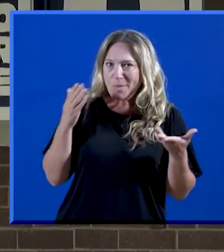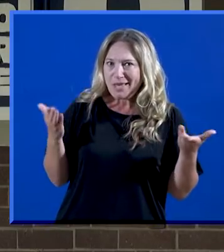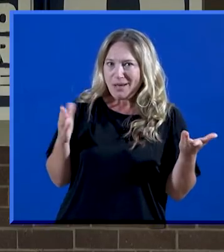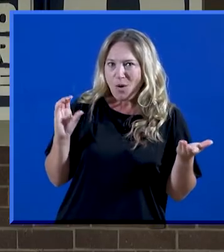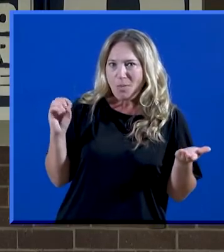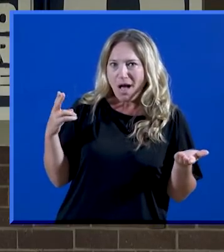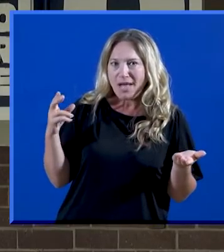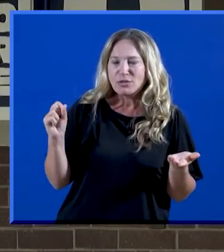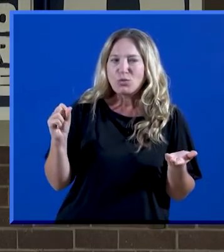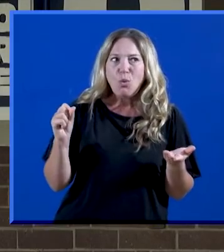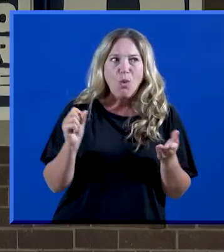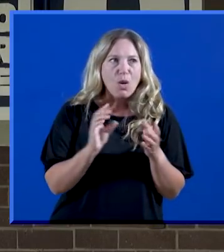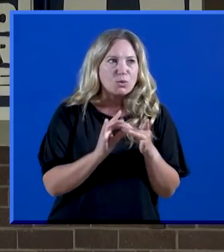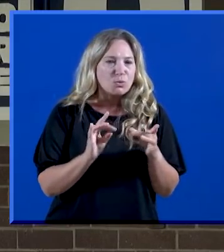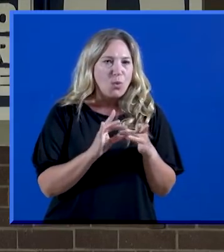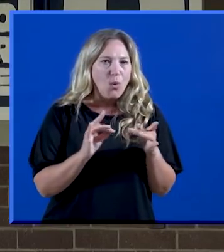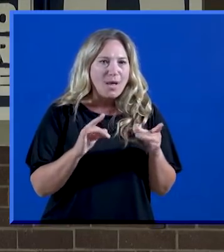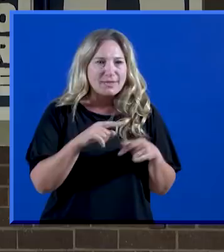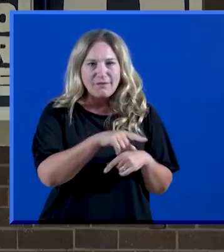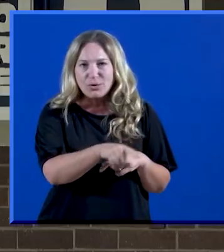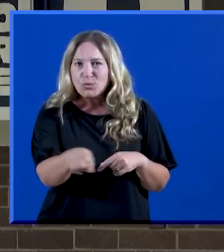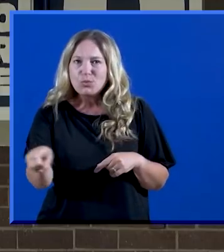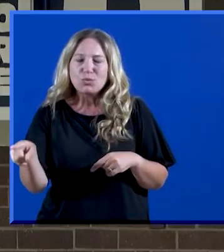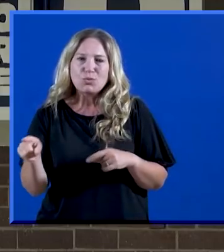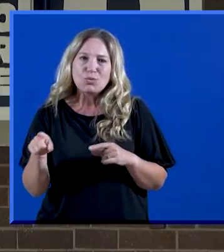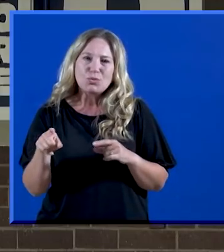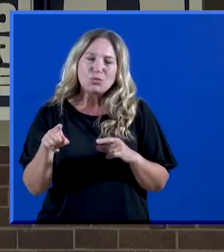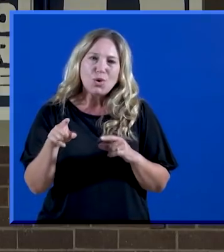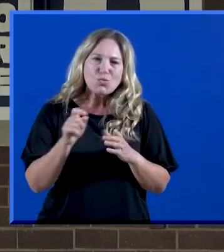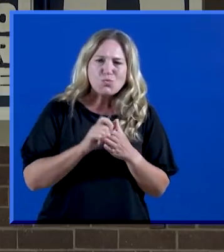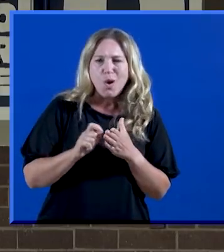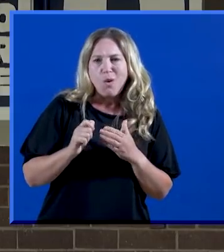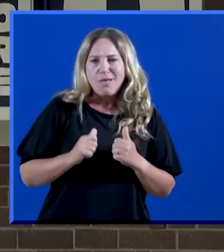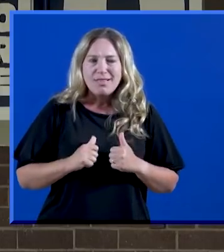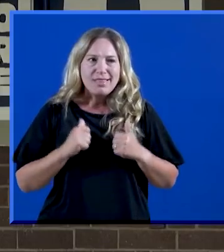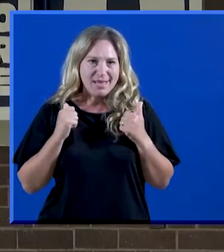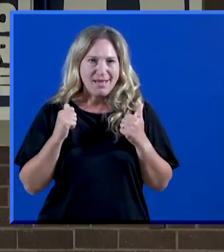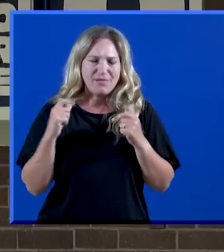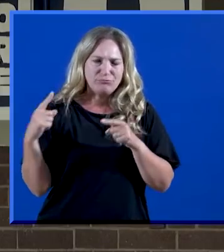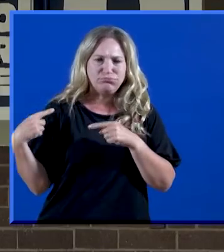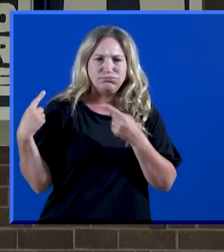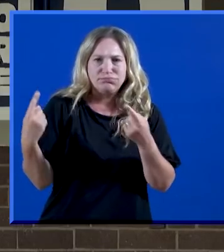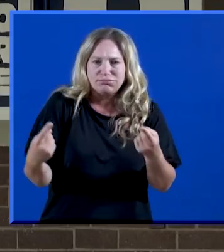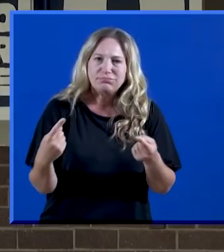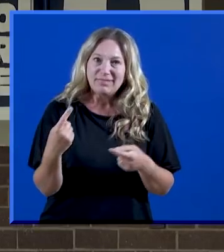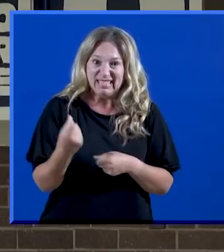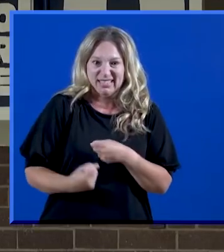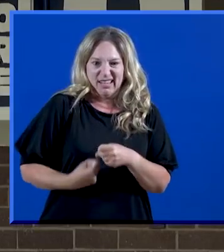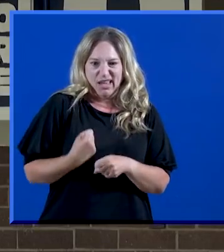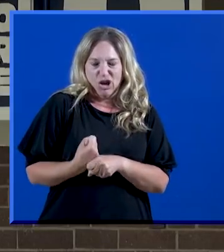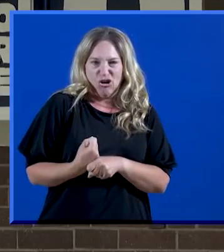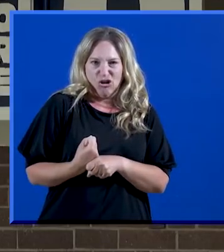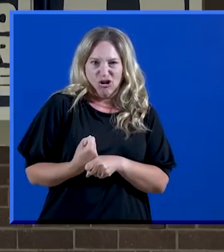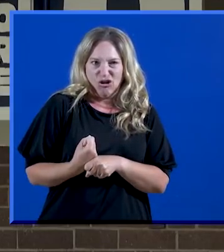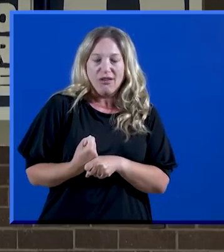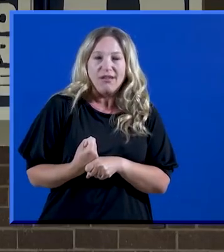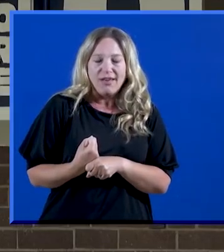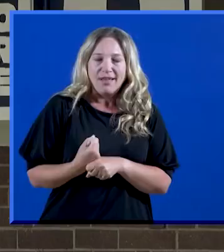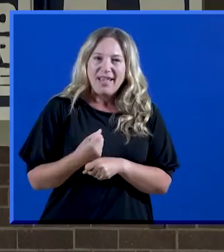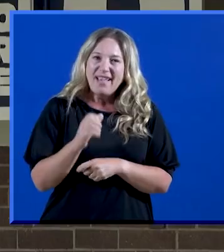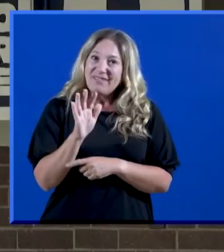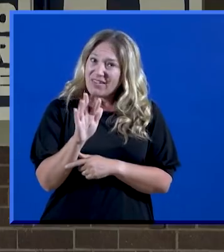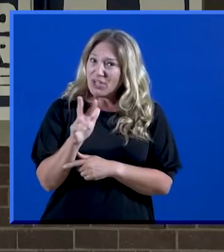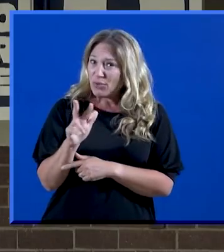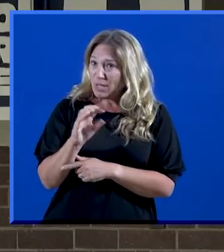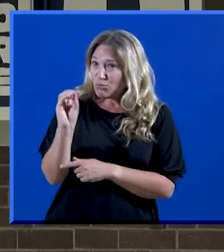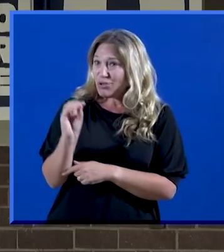School. Stories that all of you wrote and lived over the course of this past year. For example, 53%